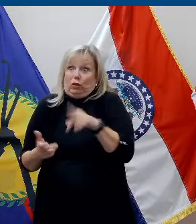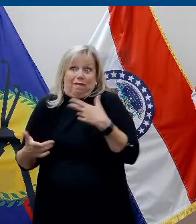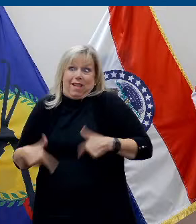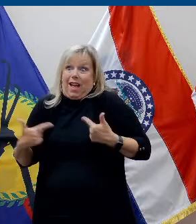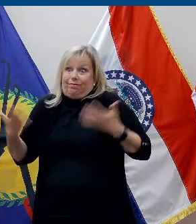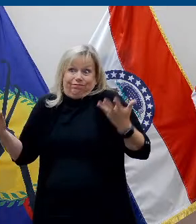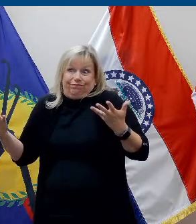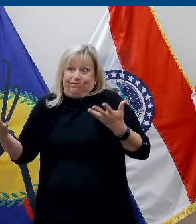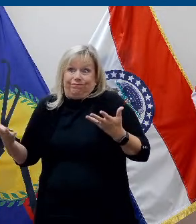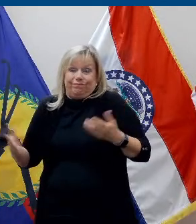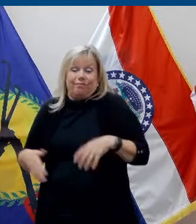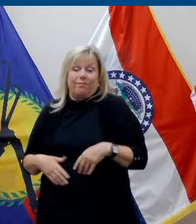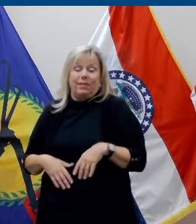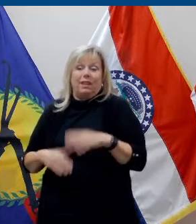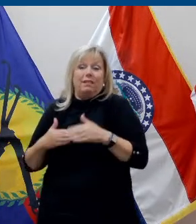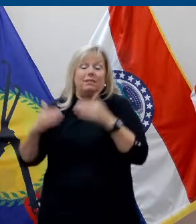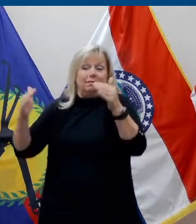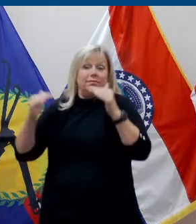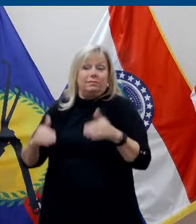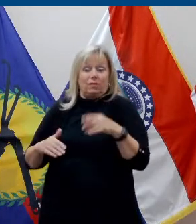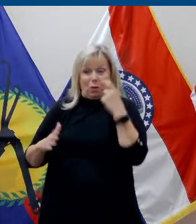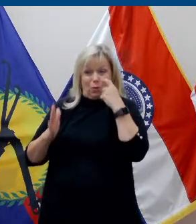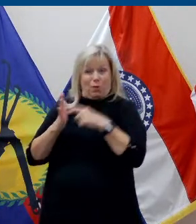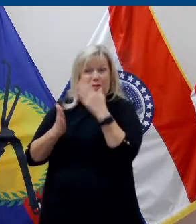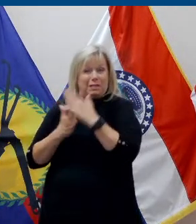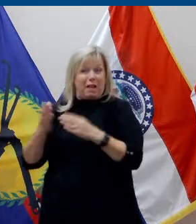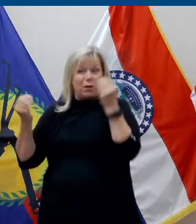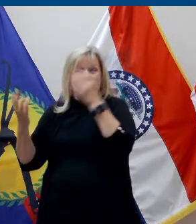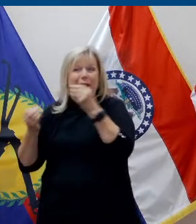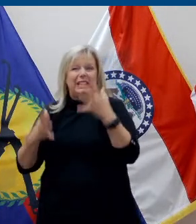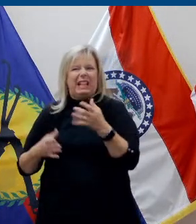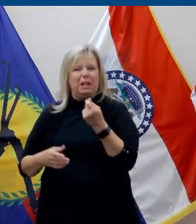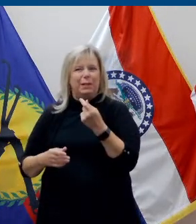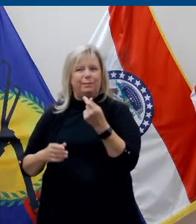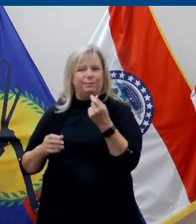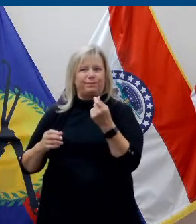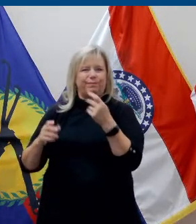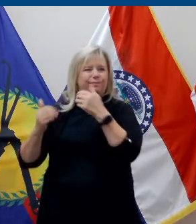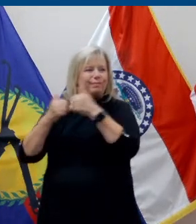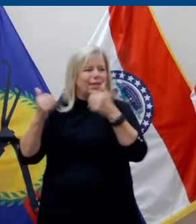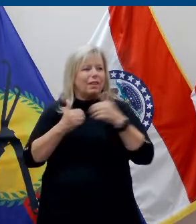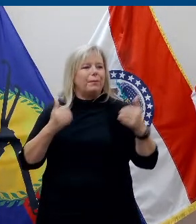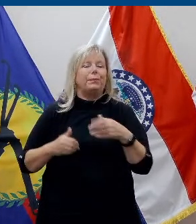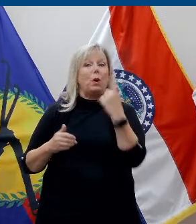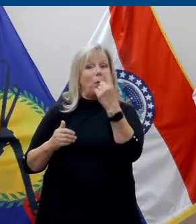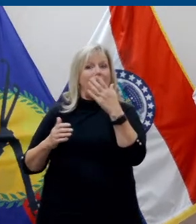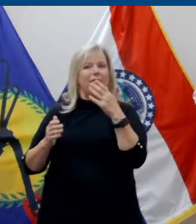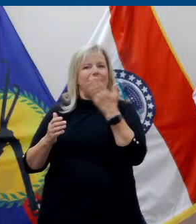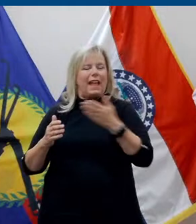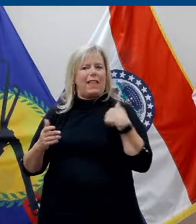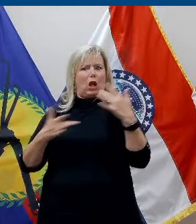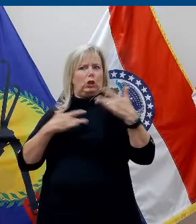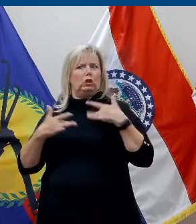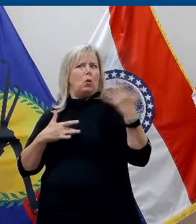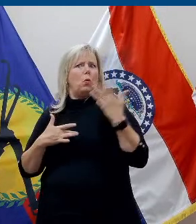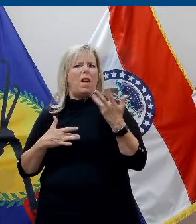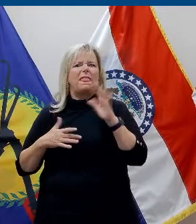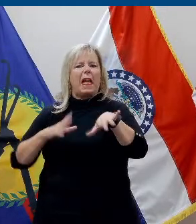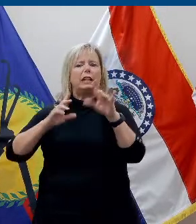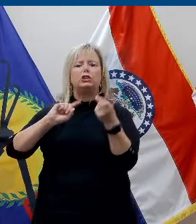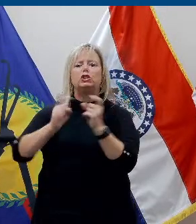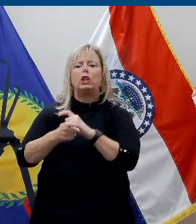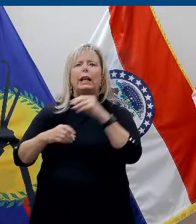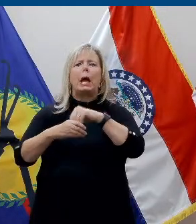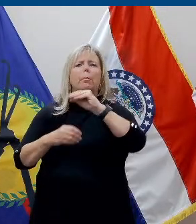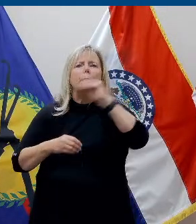in. On the next slide, you'll start to see some of this information disaggregated. One of the first things that concerns us is this change